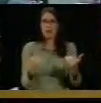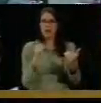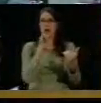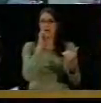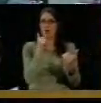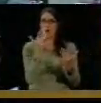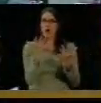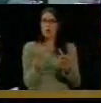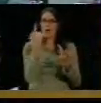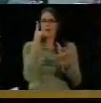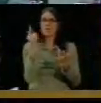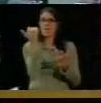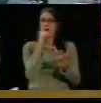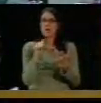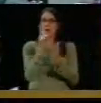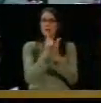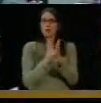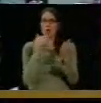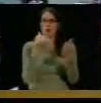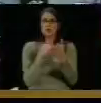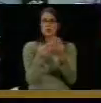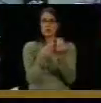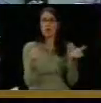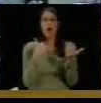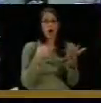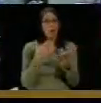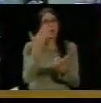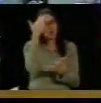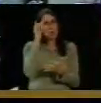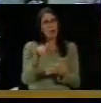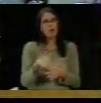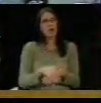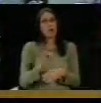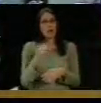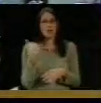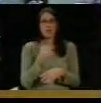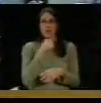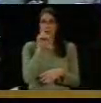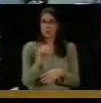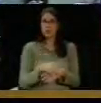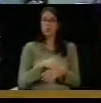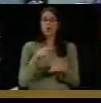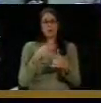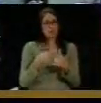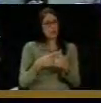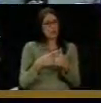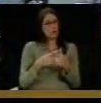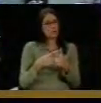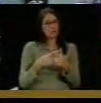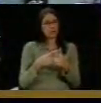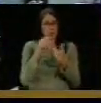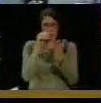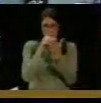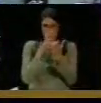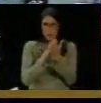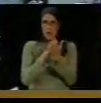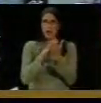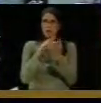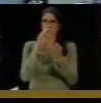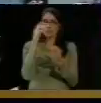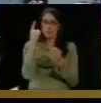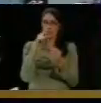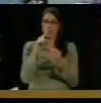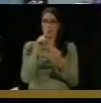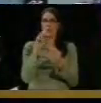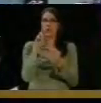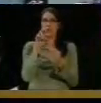lawsuits. I just want to know that. If we do, then let's put that in writing that we'll act on anything that comes